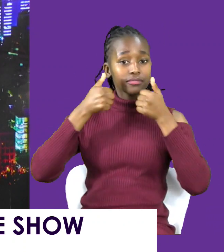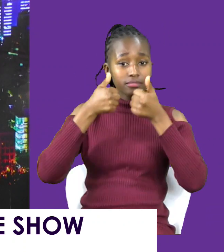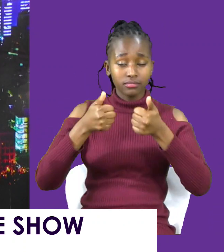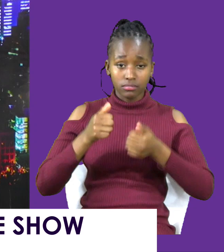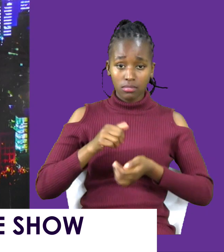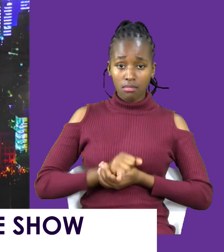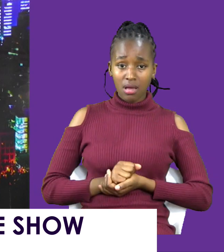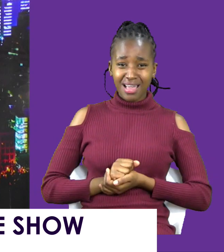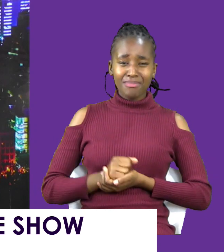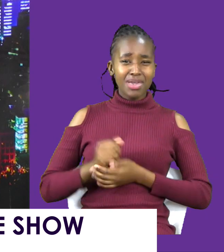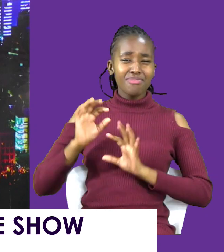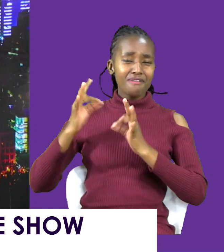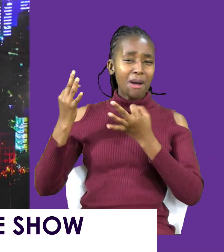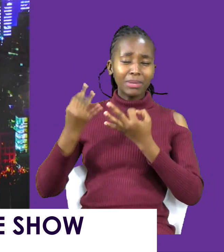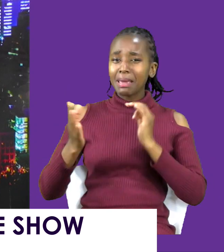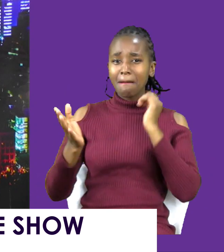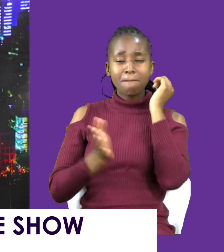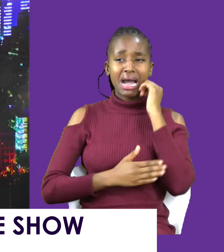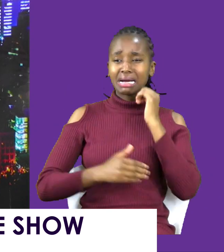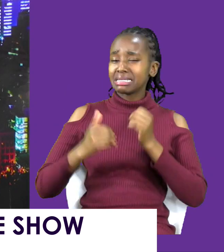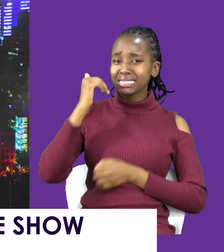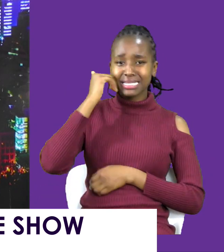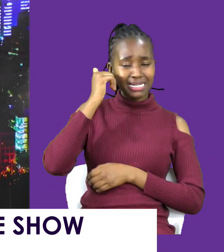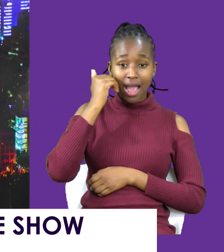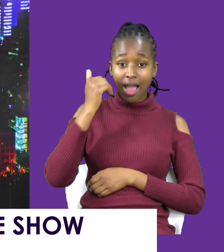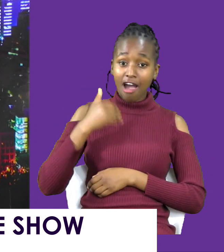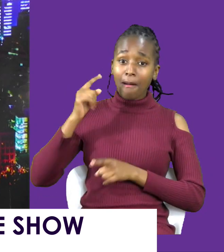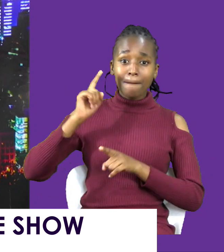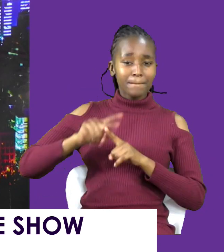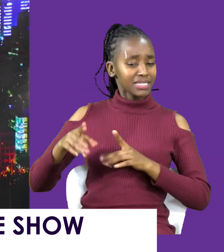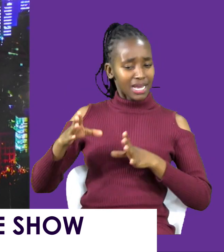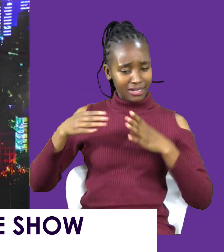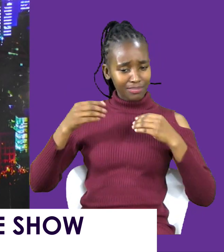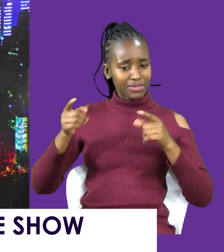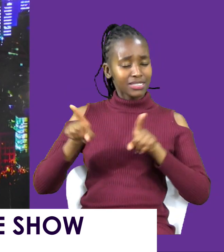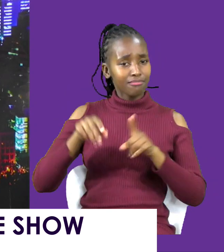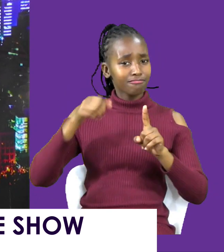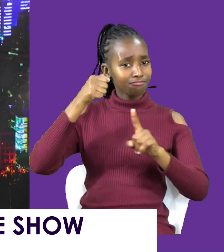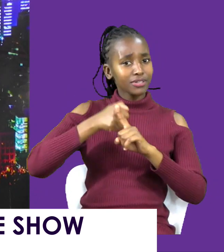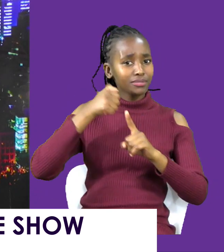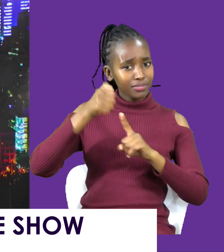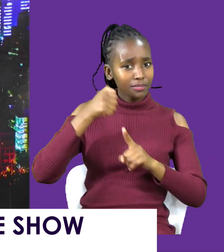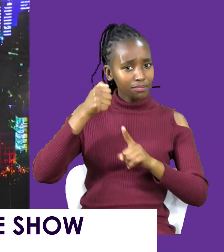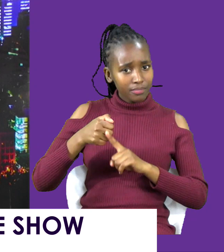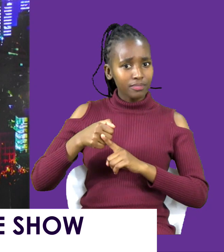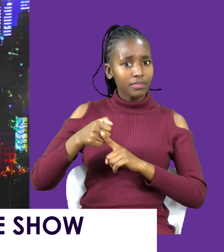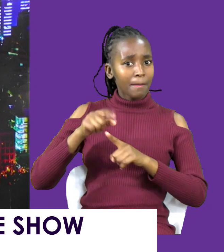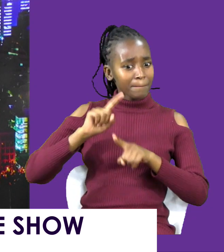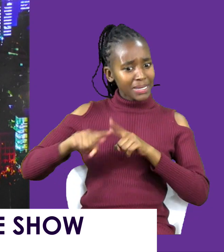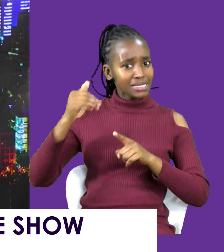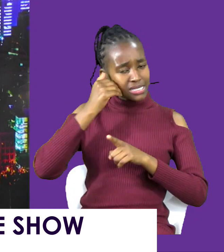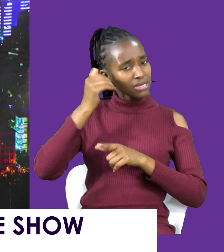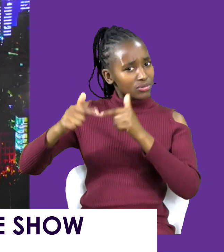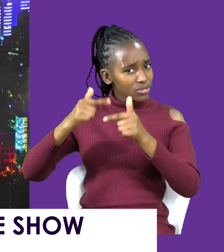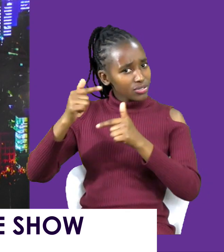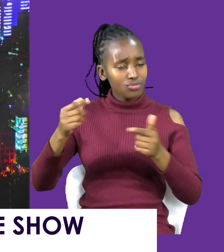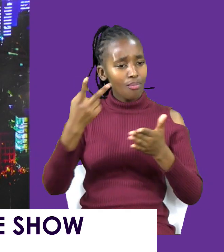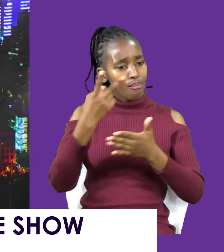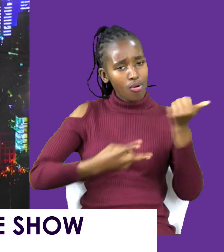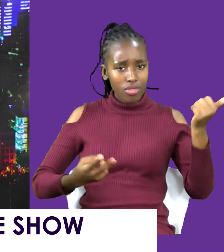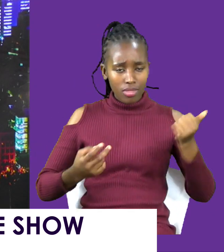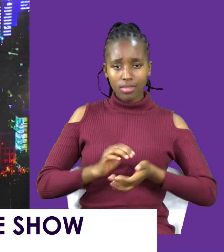people overcoming with emotional problems. There are people making it with financial difficulty, rising and still making